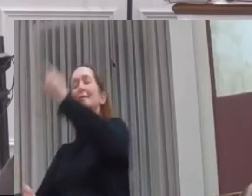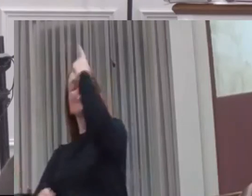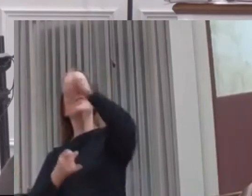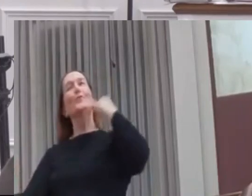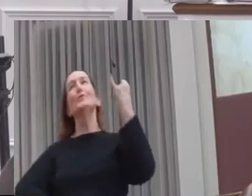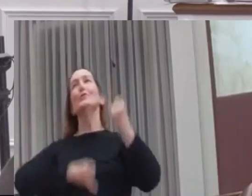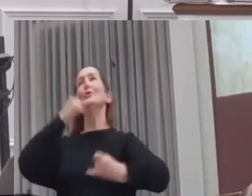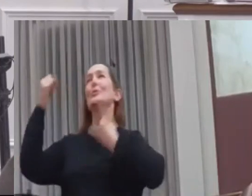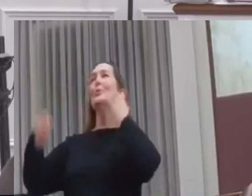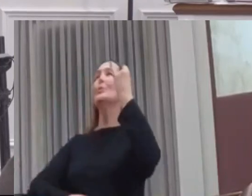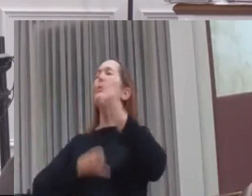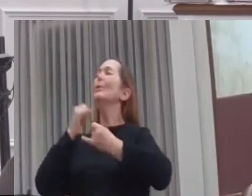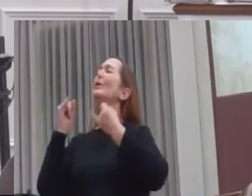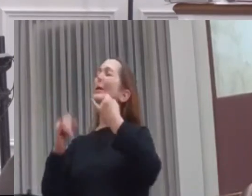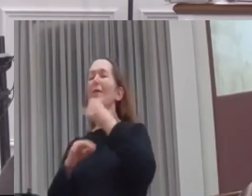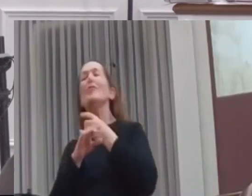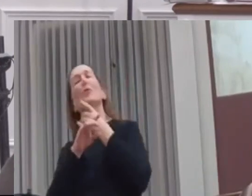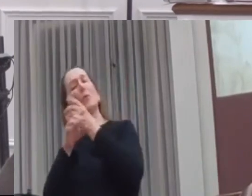your